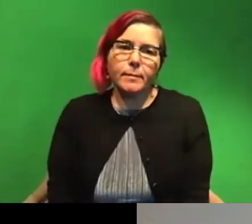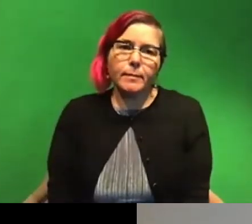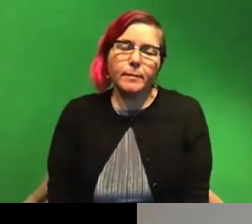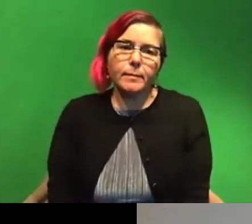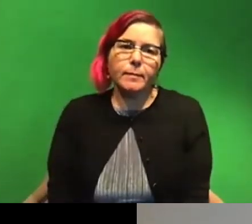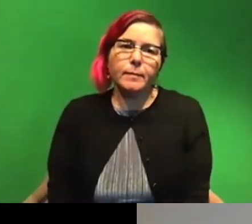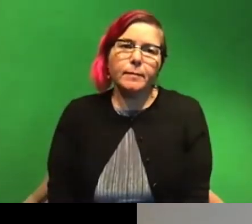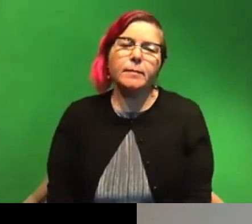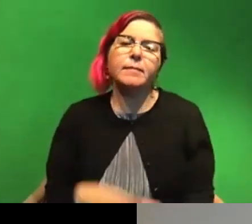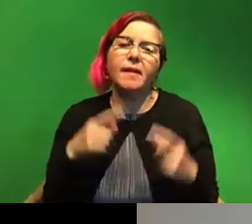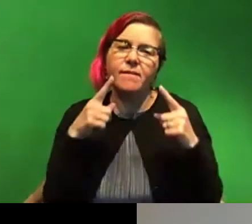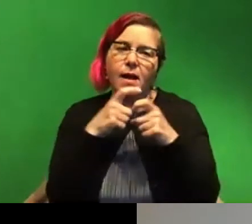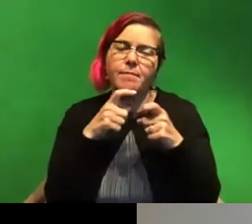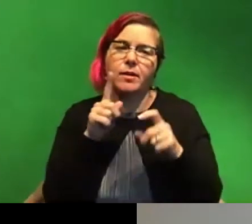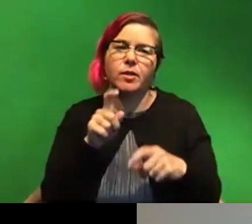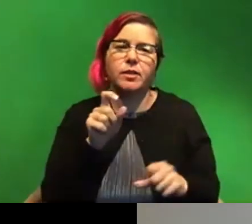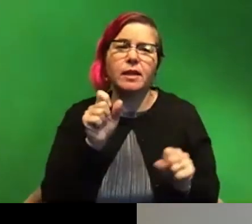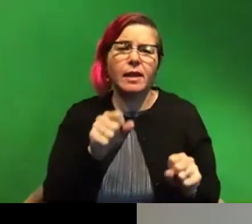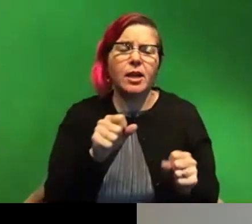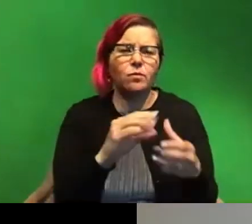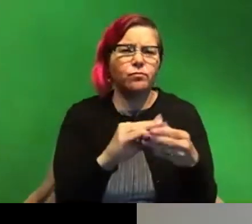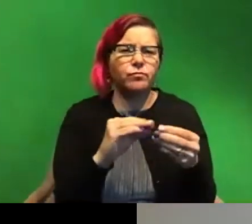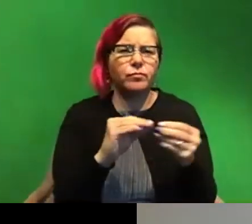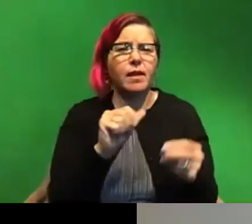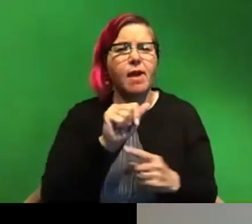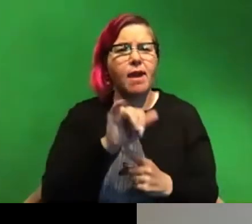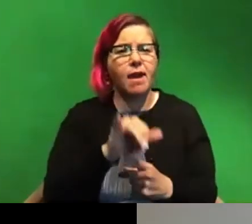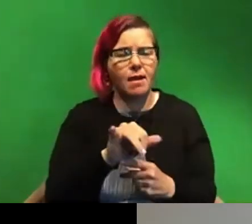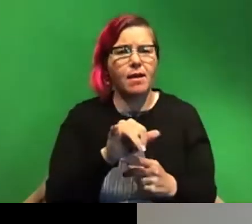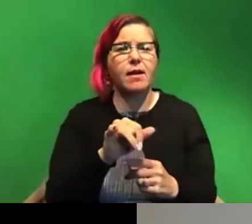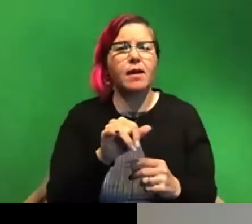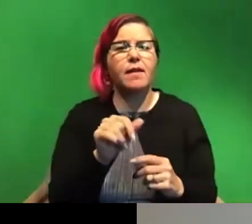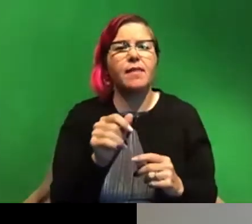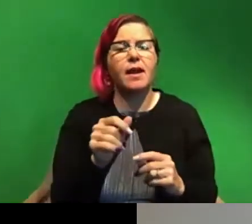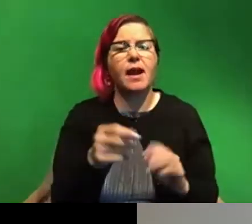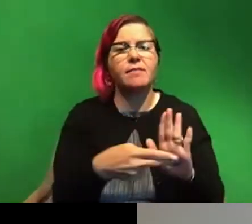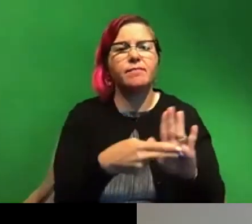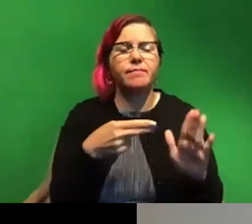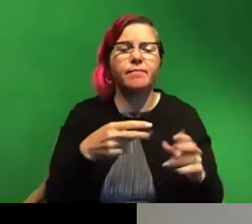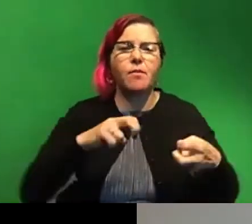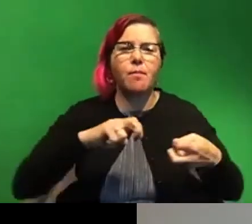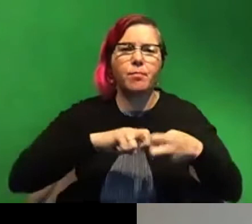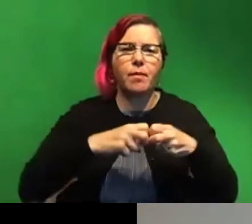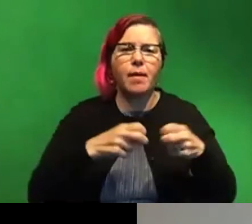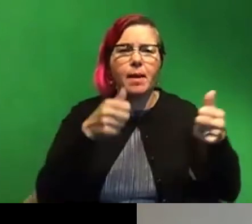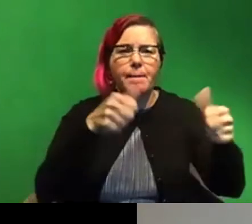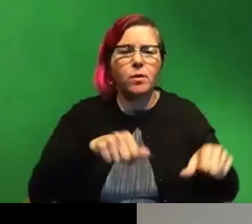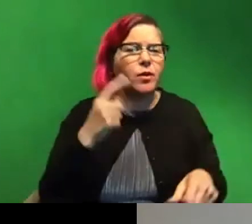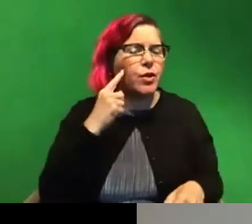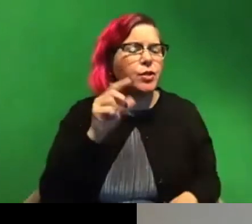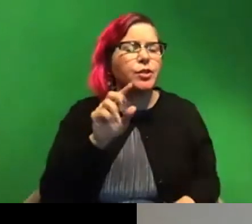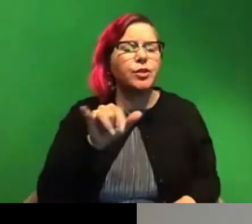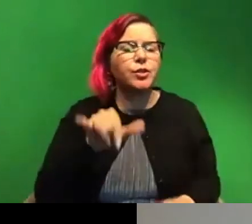here's a complicated question. Can you speak on the AI which flags problematic posts? I've heard that YouTube and Facebook